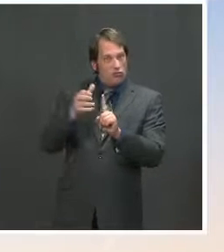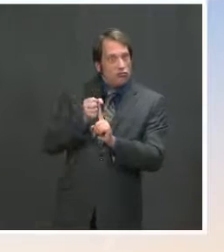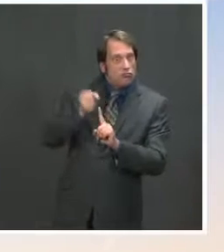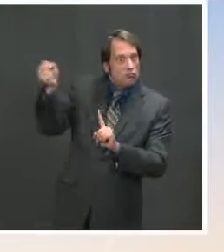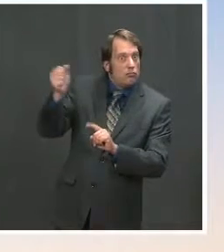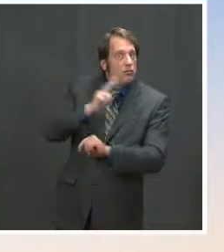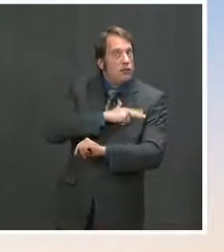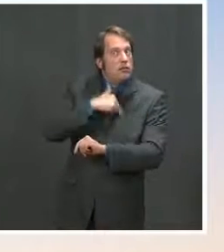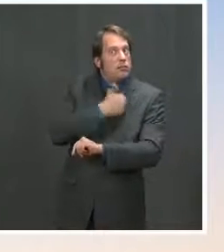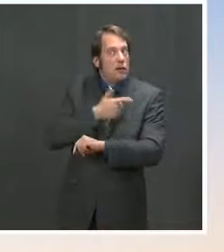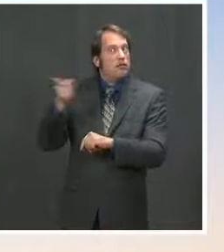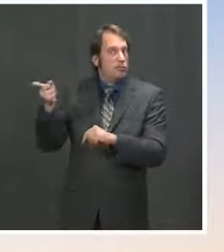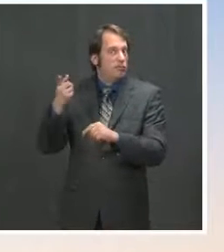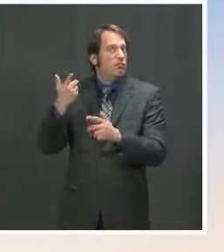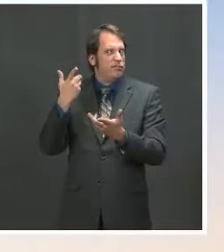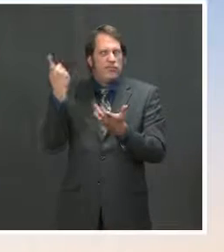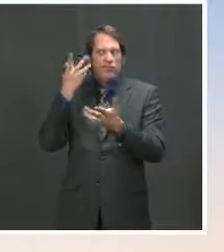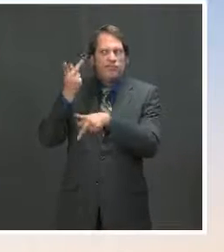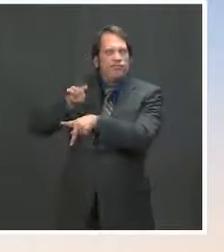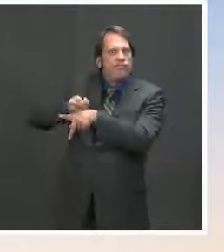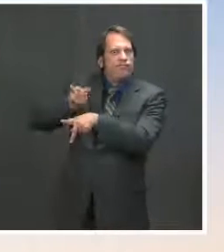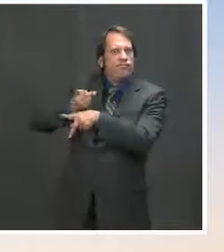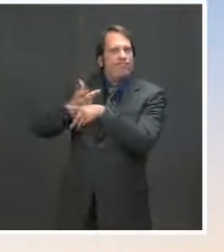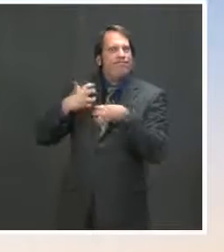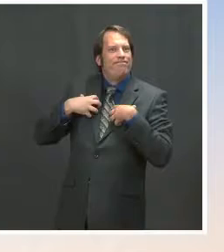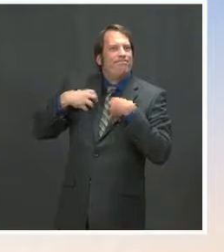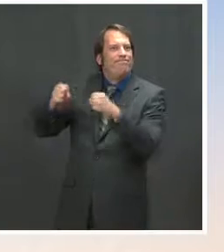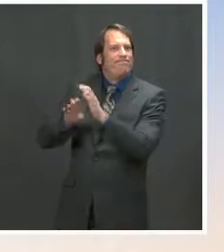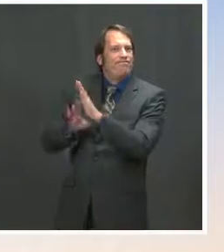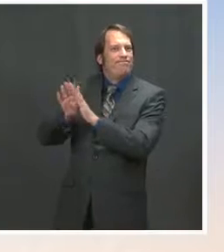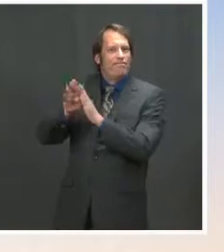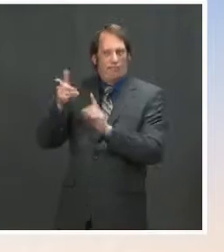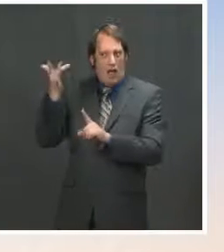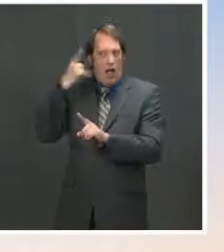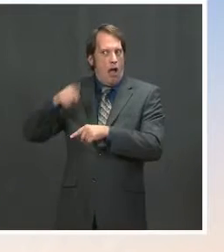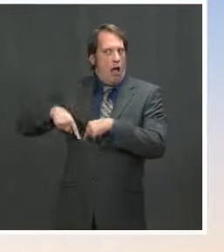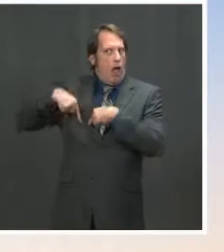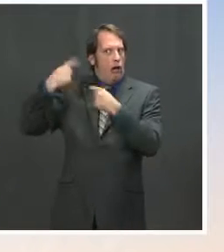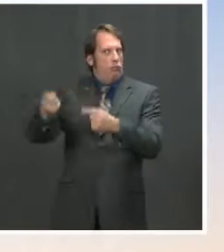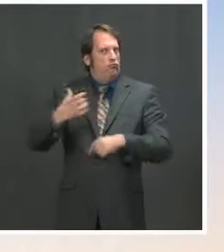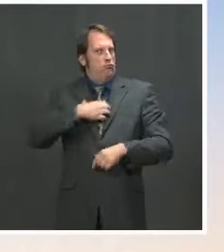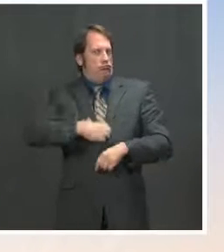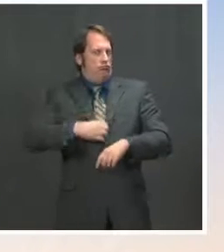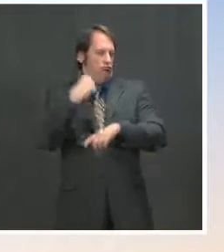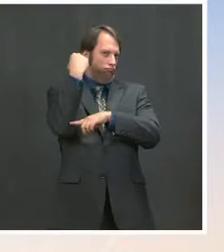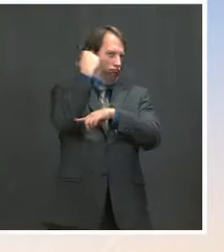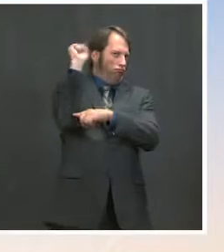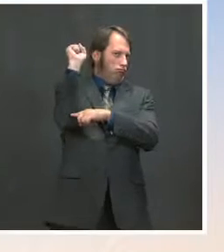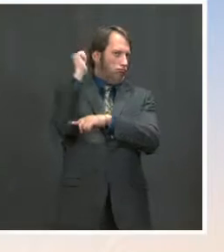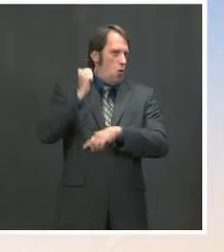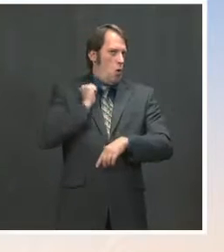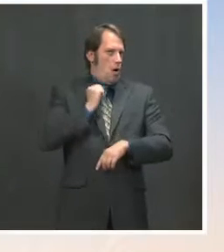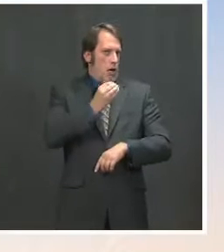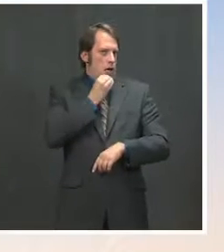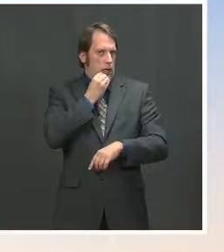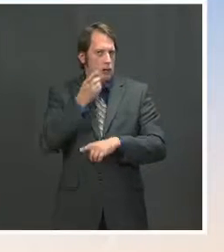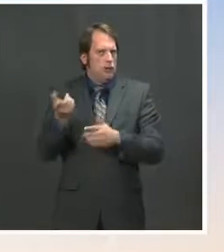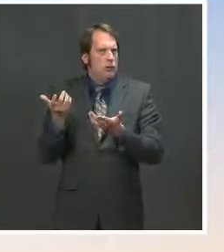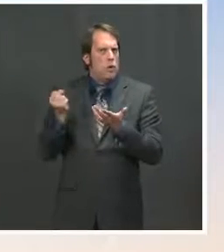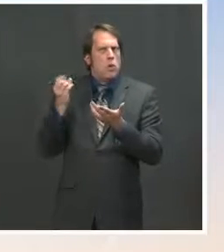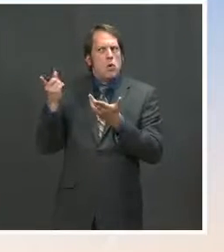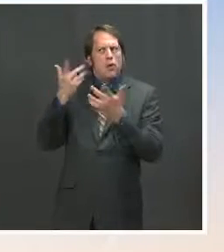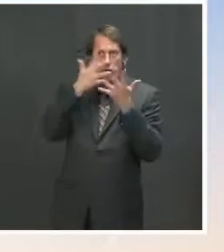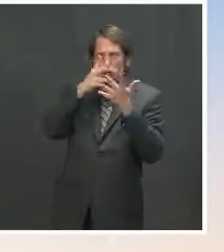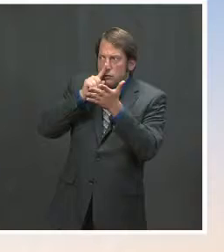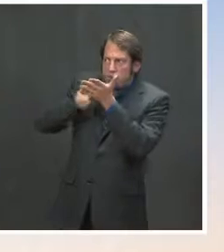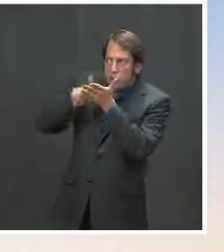medical treatment after the hunger strike he has been on. Can you provide us the latest in terms of what the White House has heard about how he is doing,